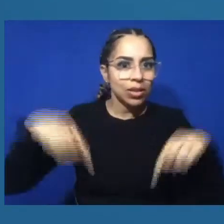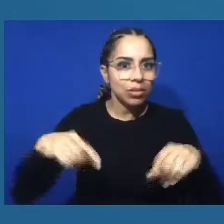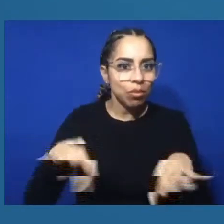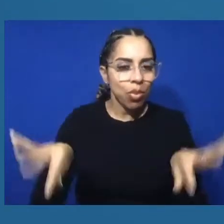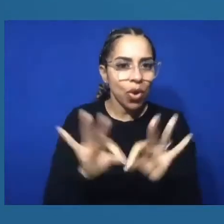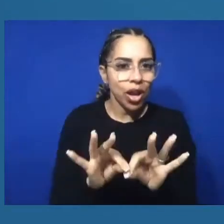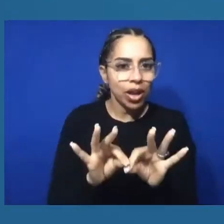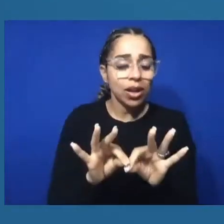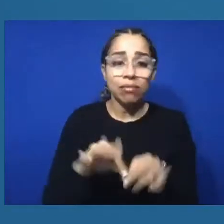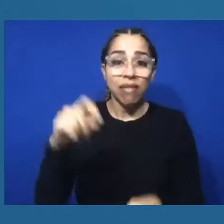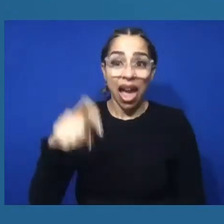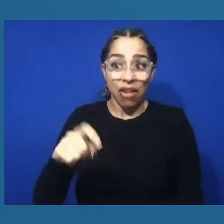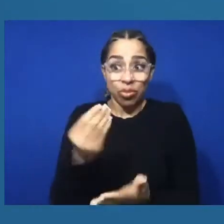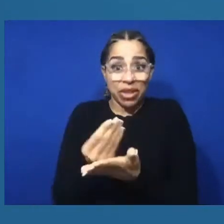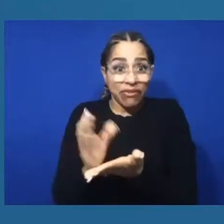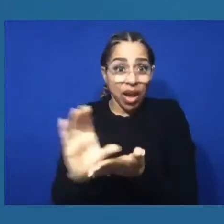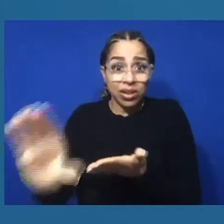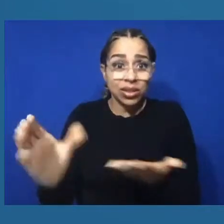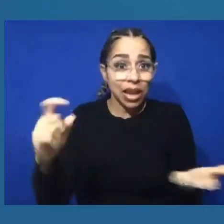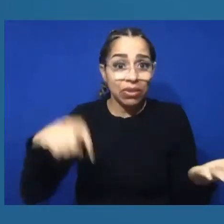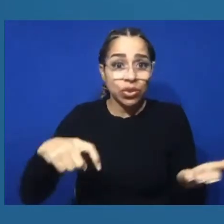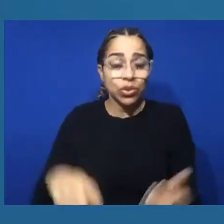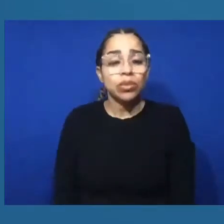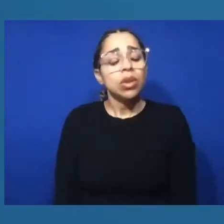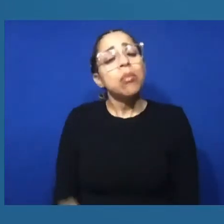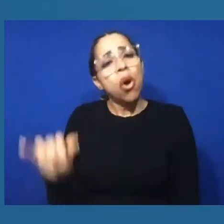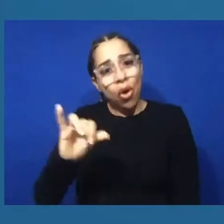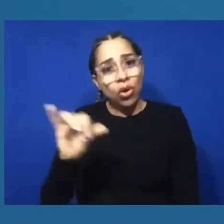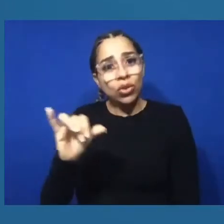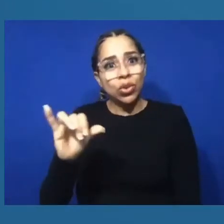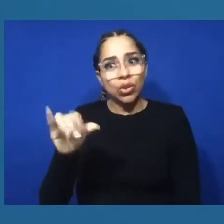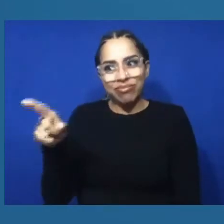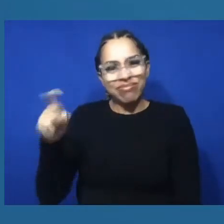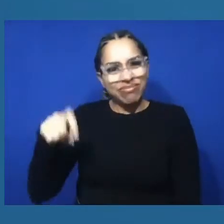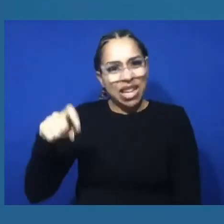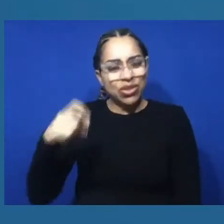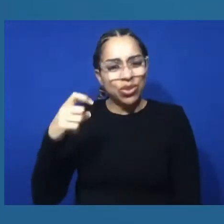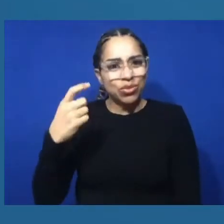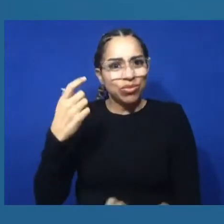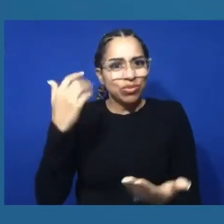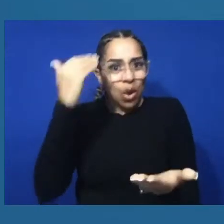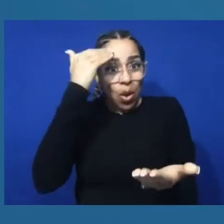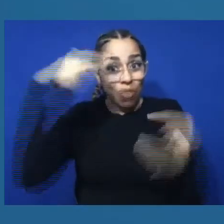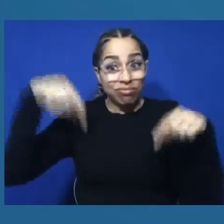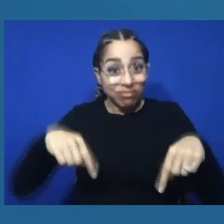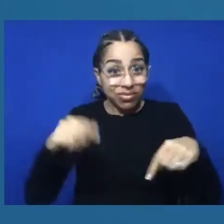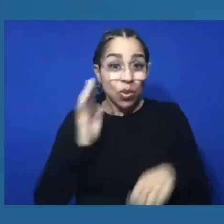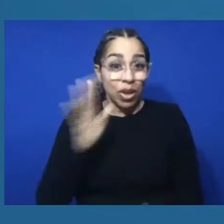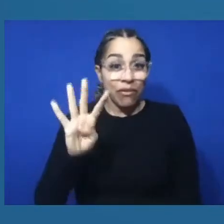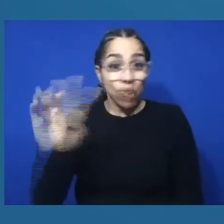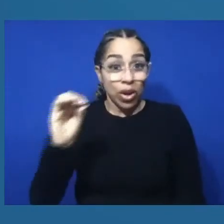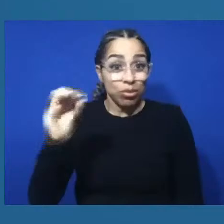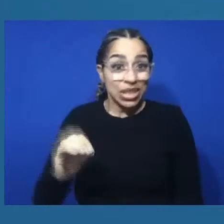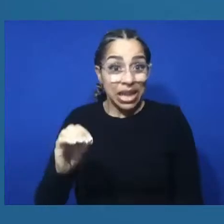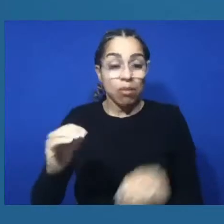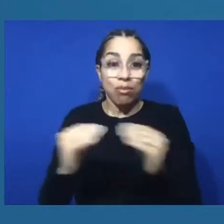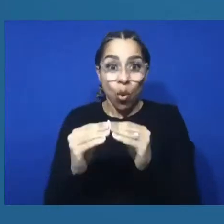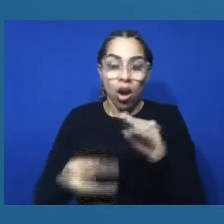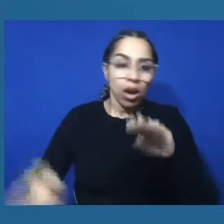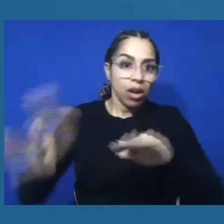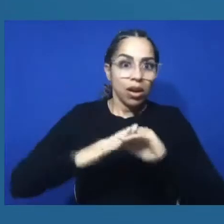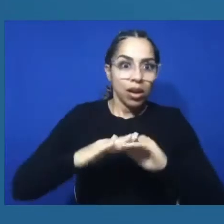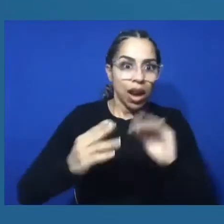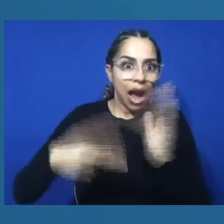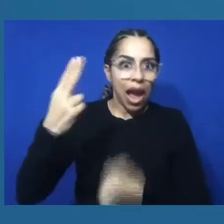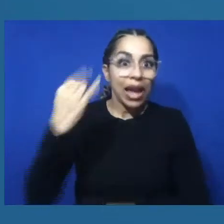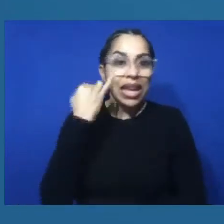be funded, but also to appreciate that this would have been 40% higher had I not stepped in to cut that